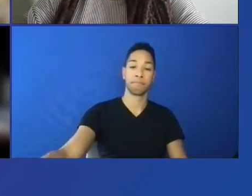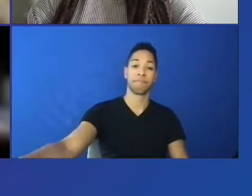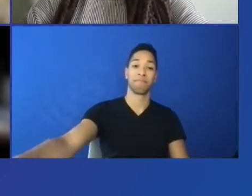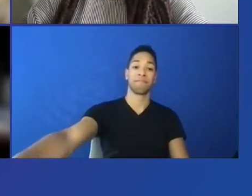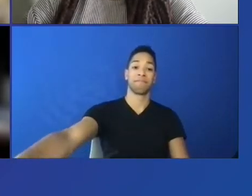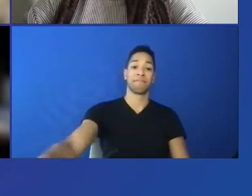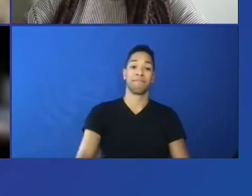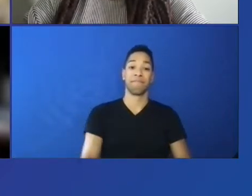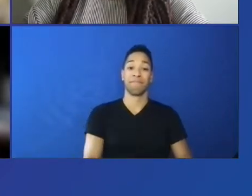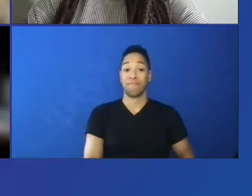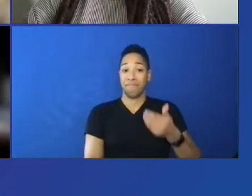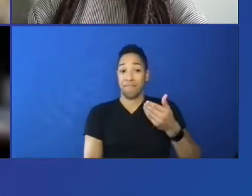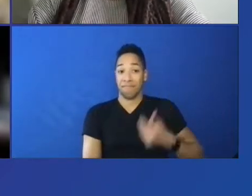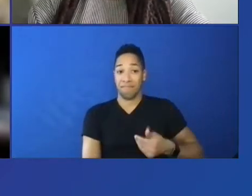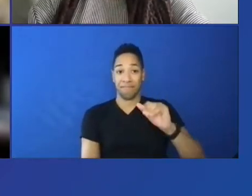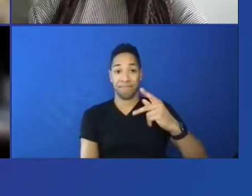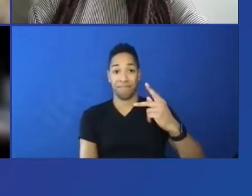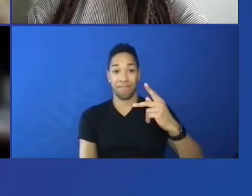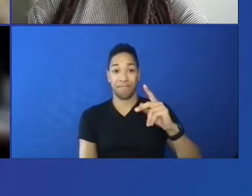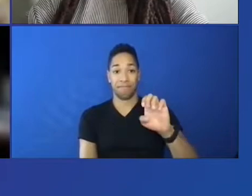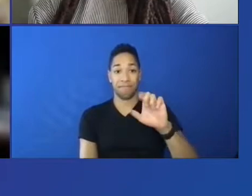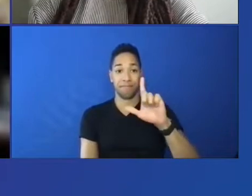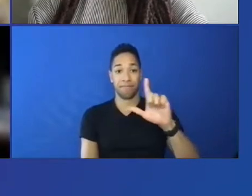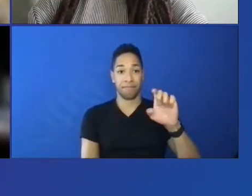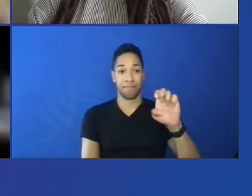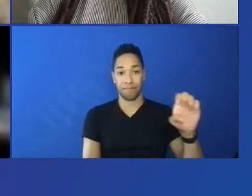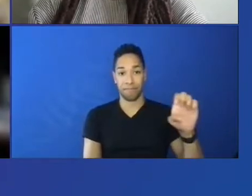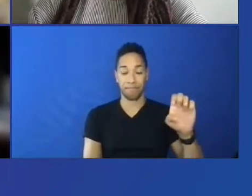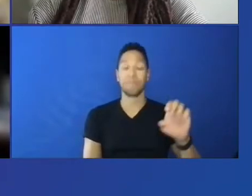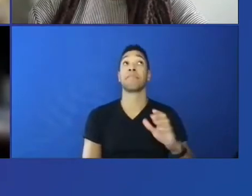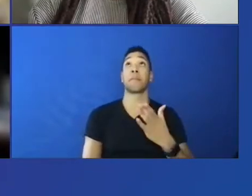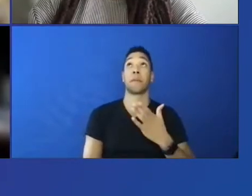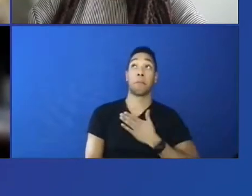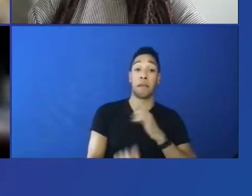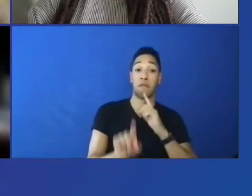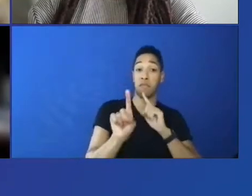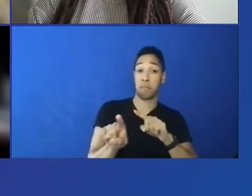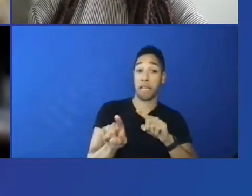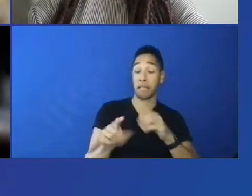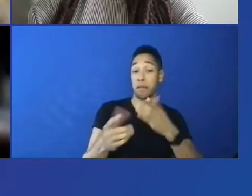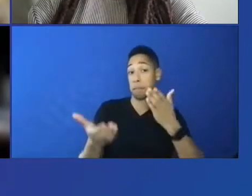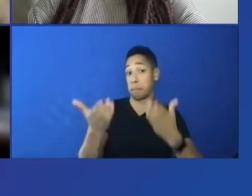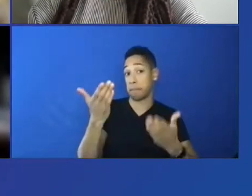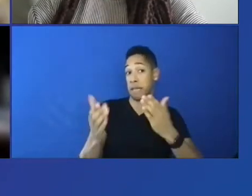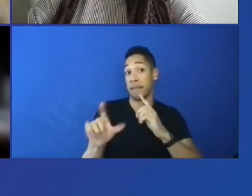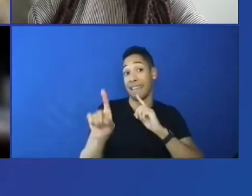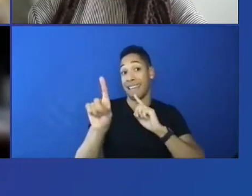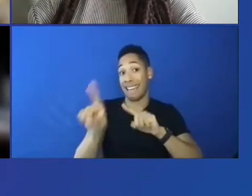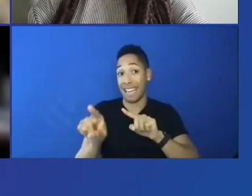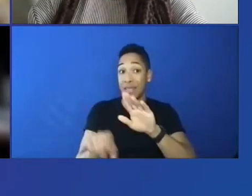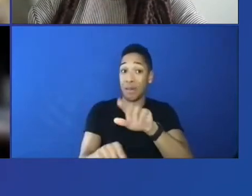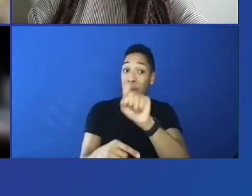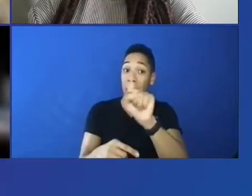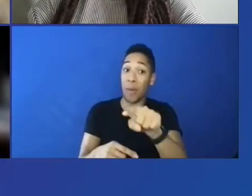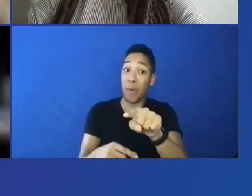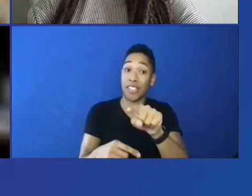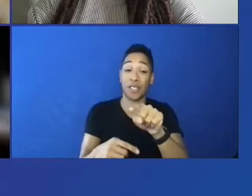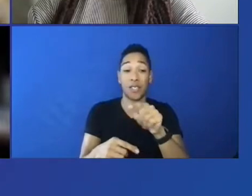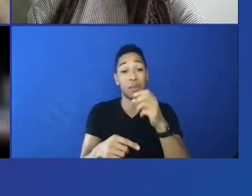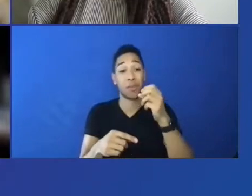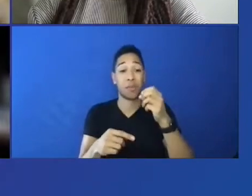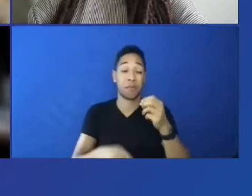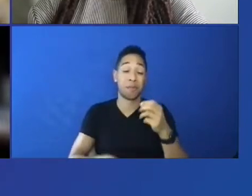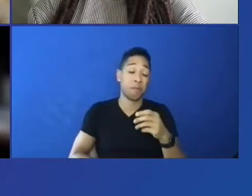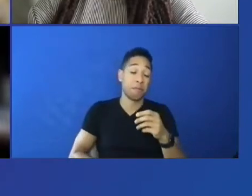And maybe my response or what's coming up for me is sort of answering your question, Anne, or maybe, you know, answering it